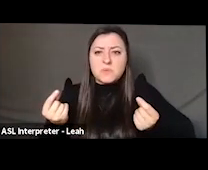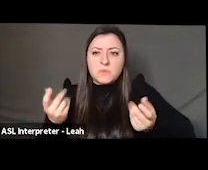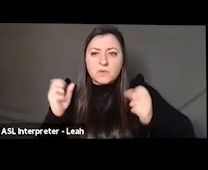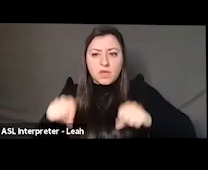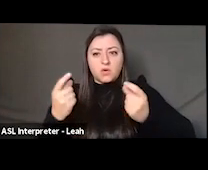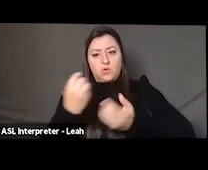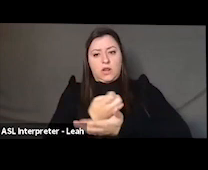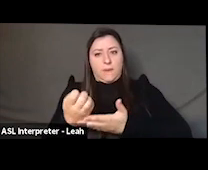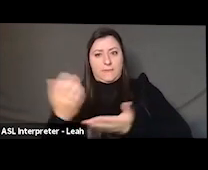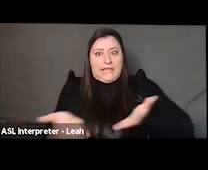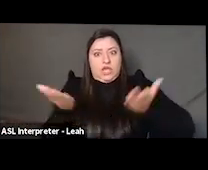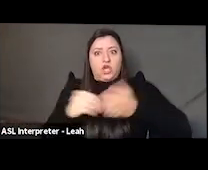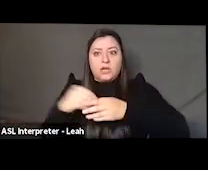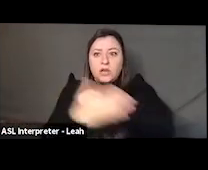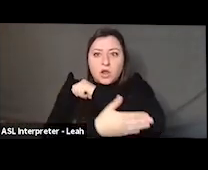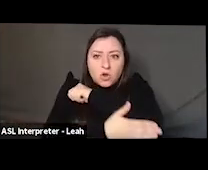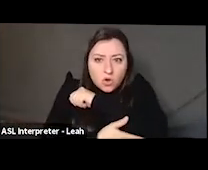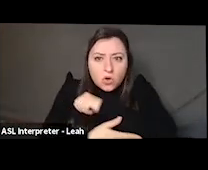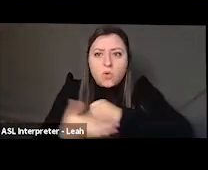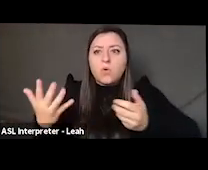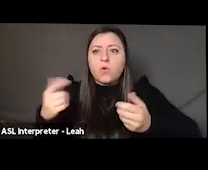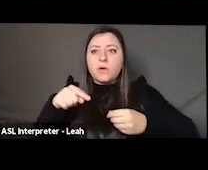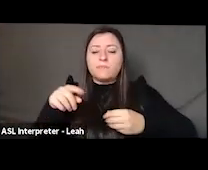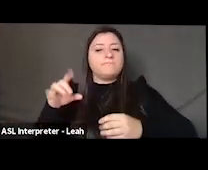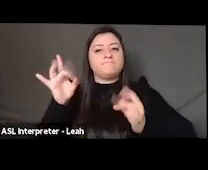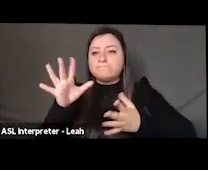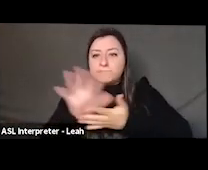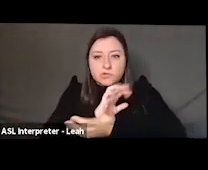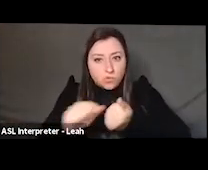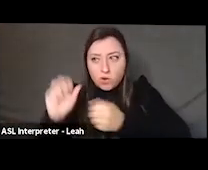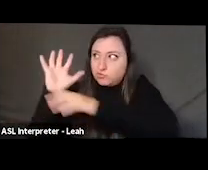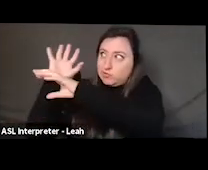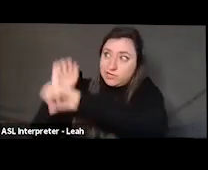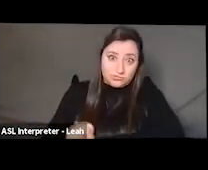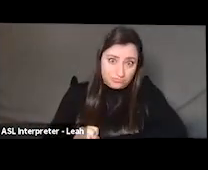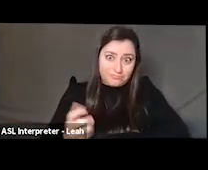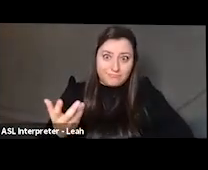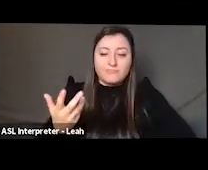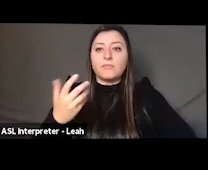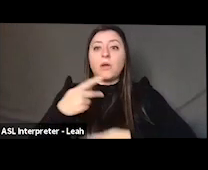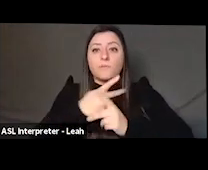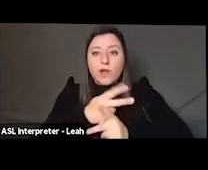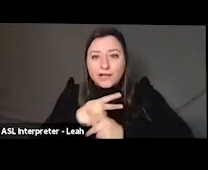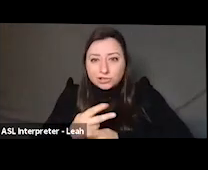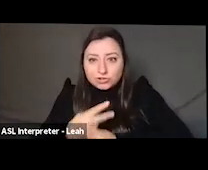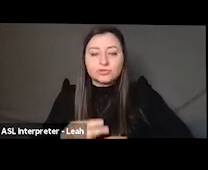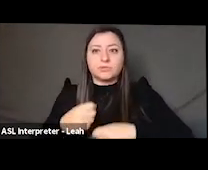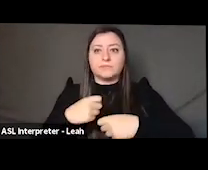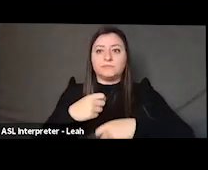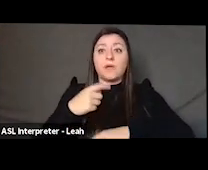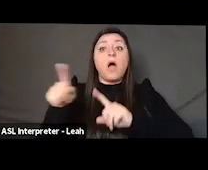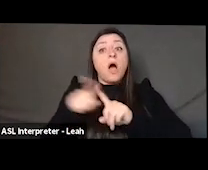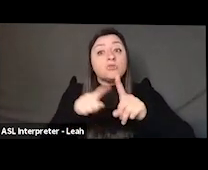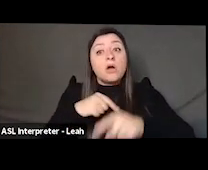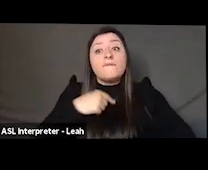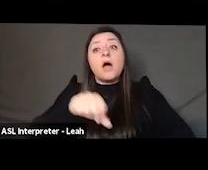economy of Mount Lebanon to the global colonial economy destroyed traditional artisanal production. There is also